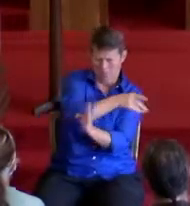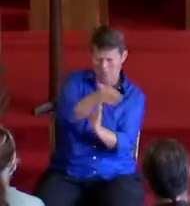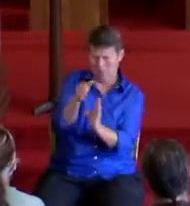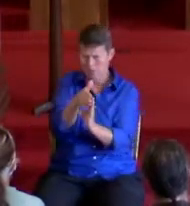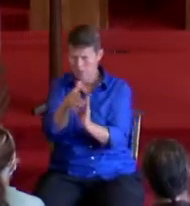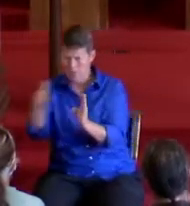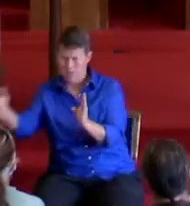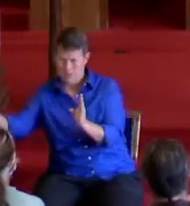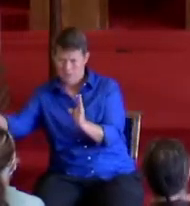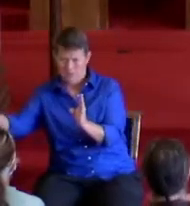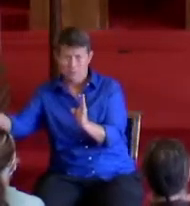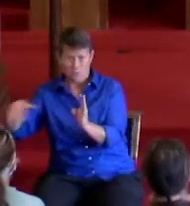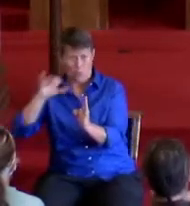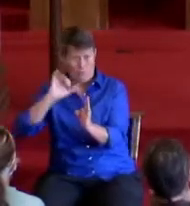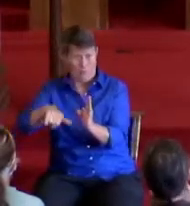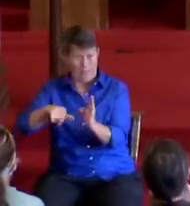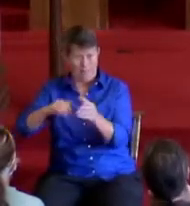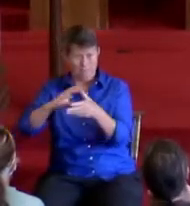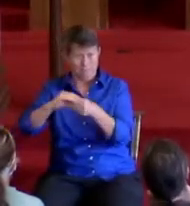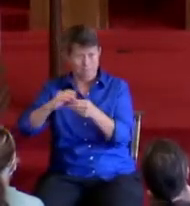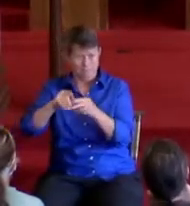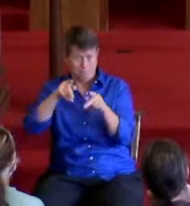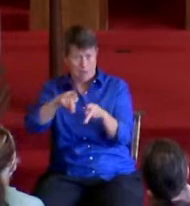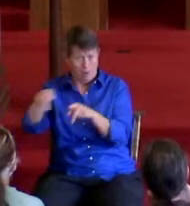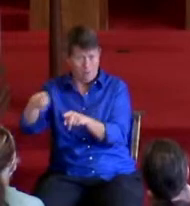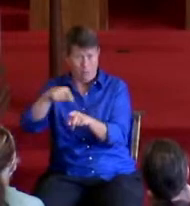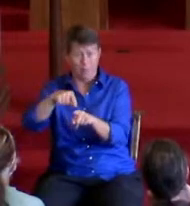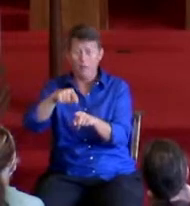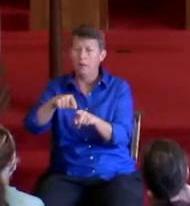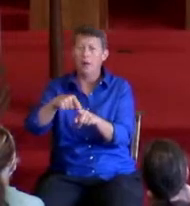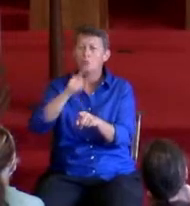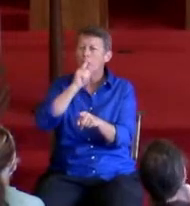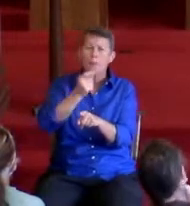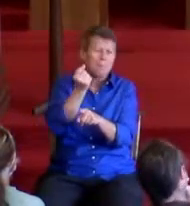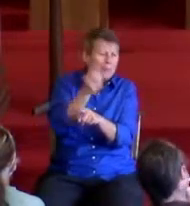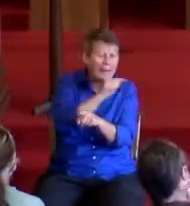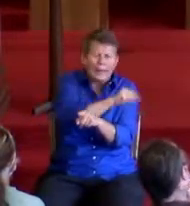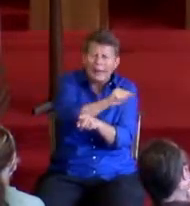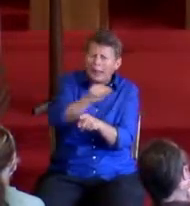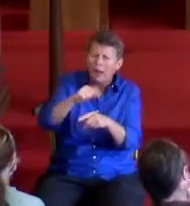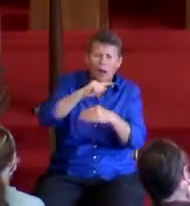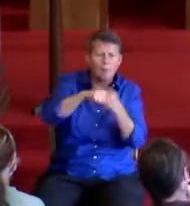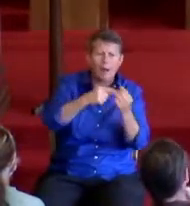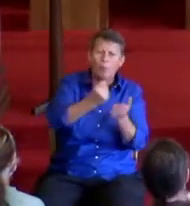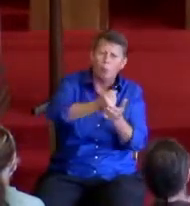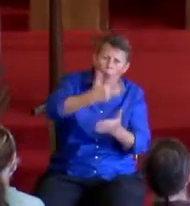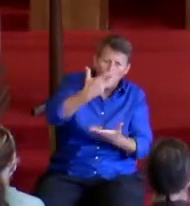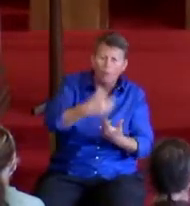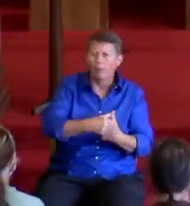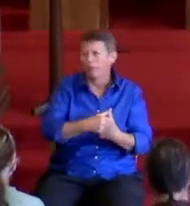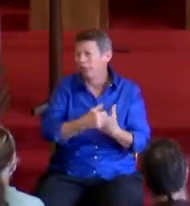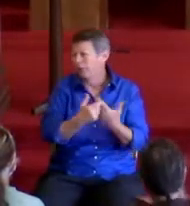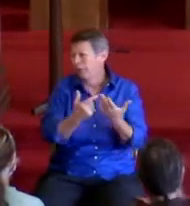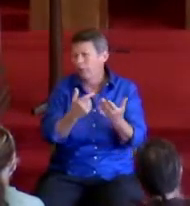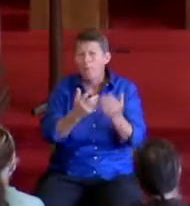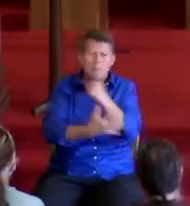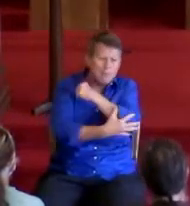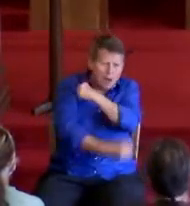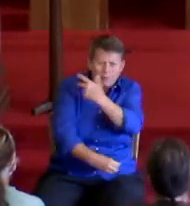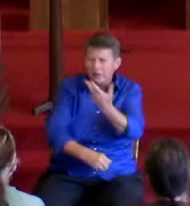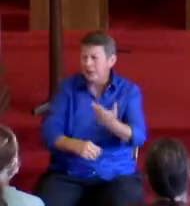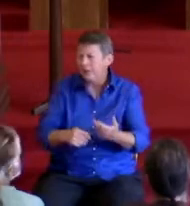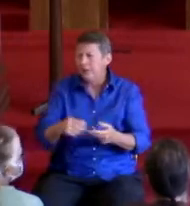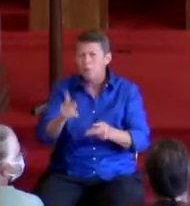of other parables and teachings about wealth and poverty, including involving tax collectors and sinners